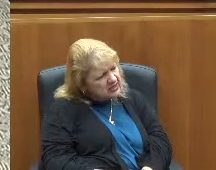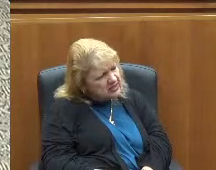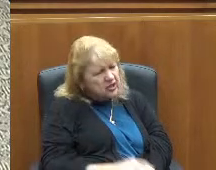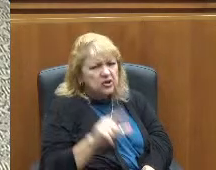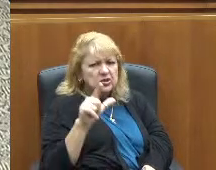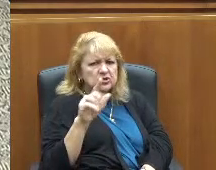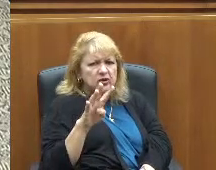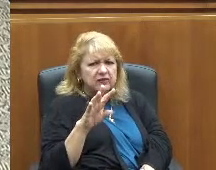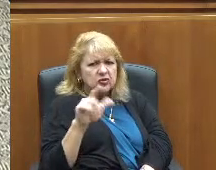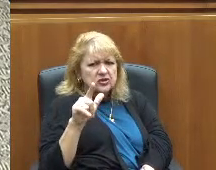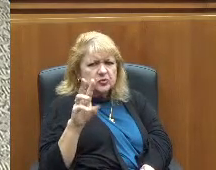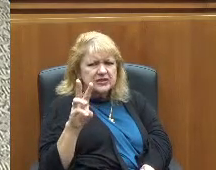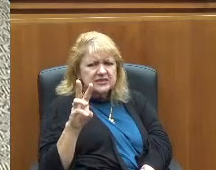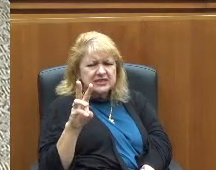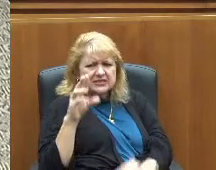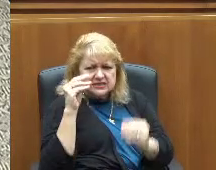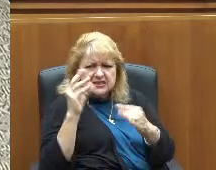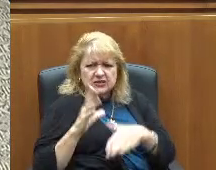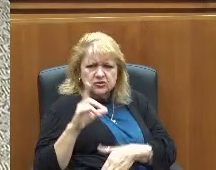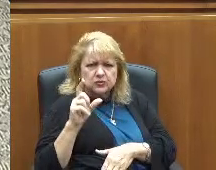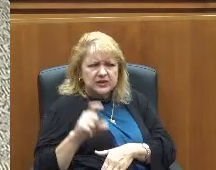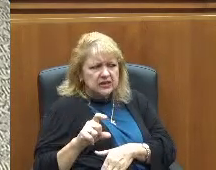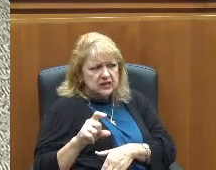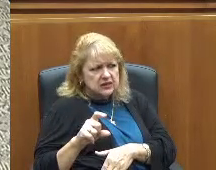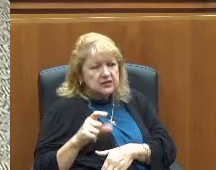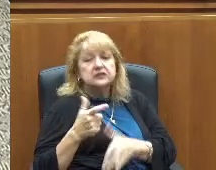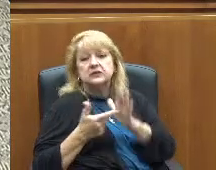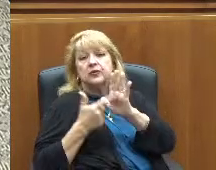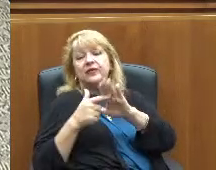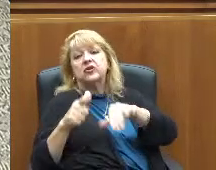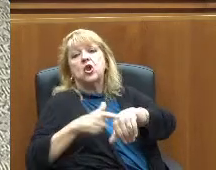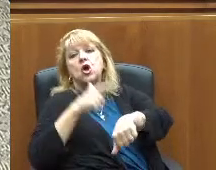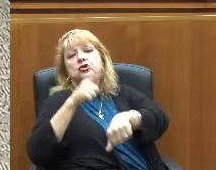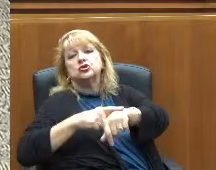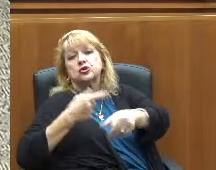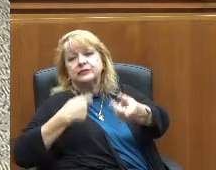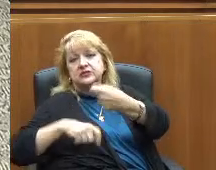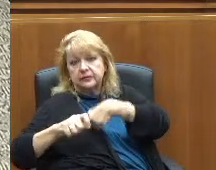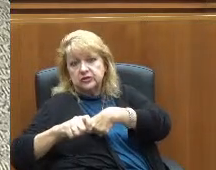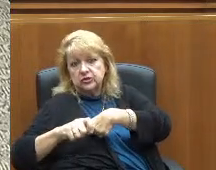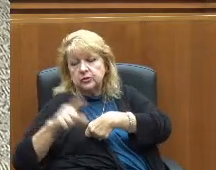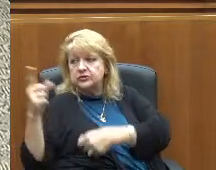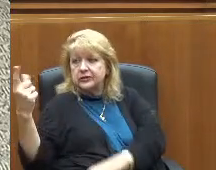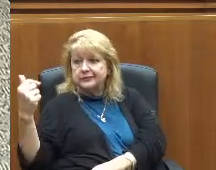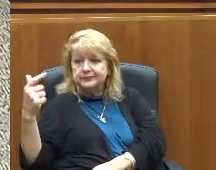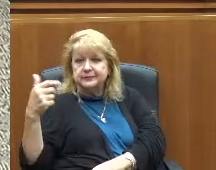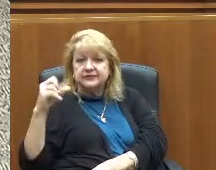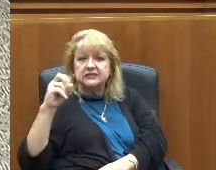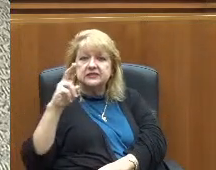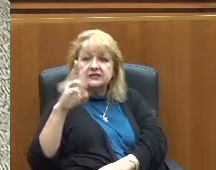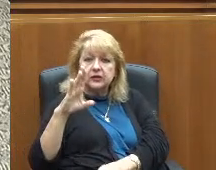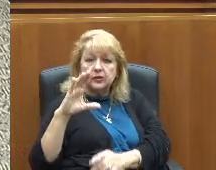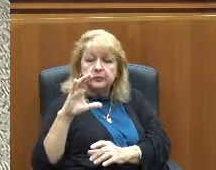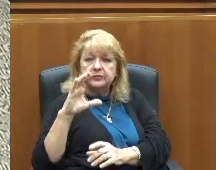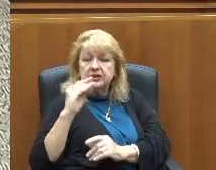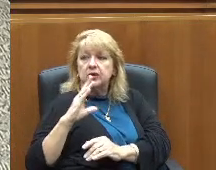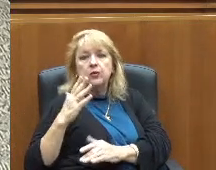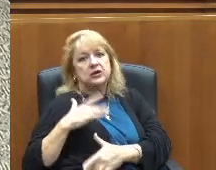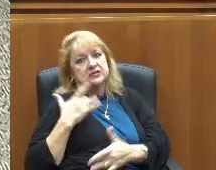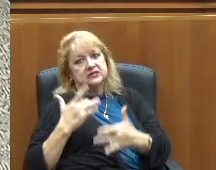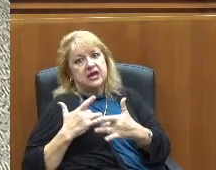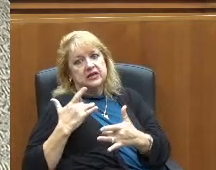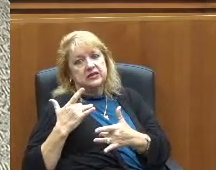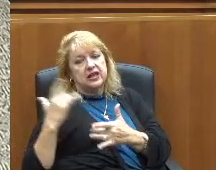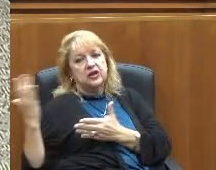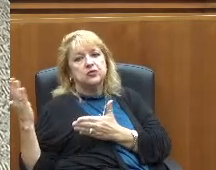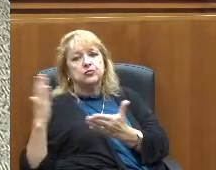long-term substitutes. And sometimes we have to use those substitutes. We will look at and we're so excited to